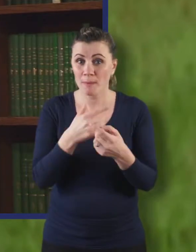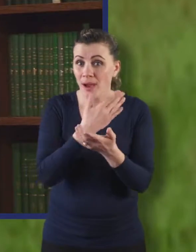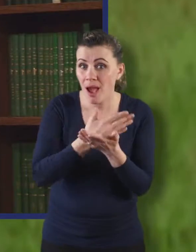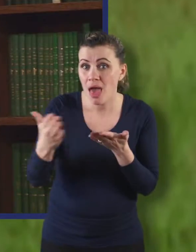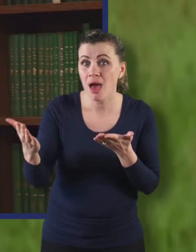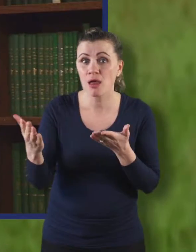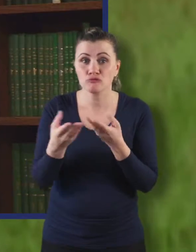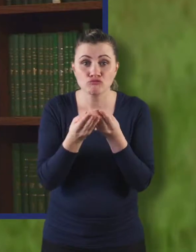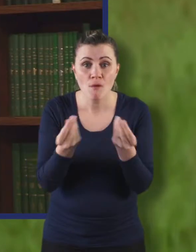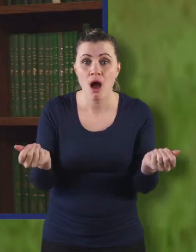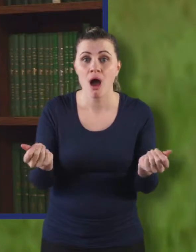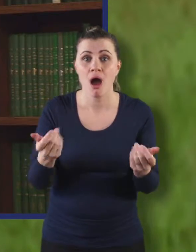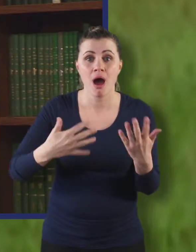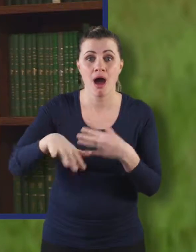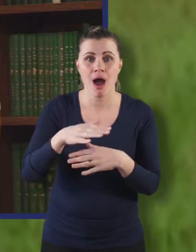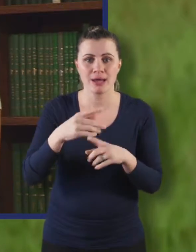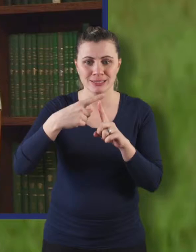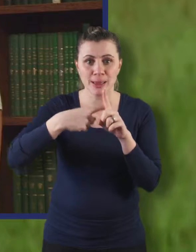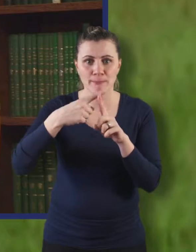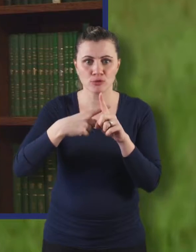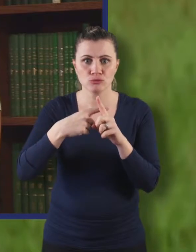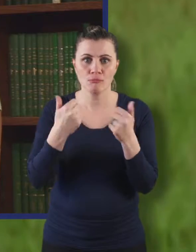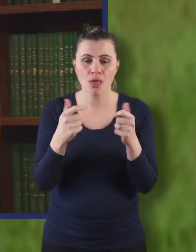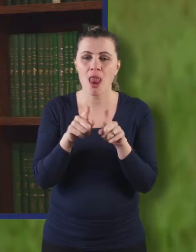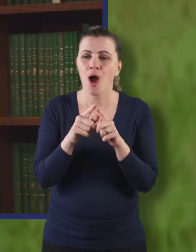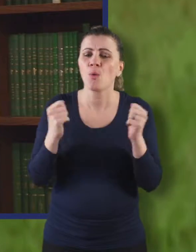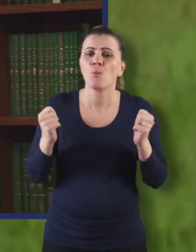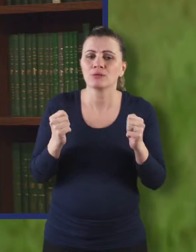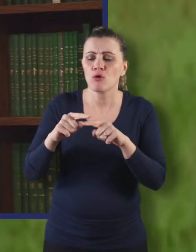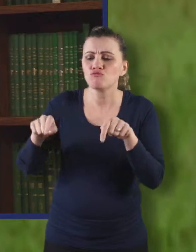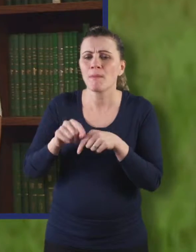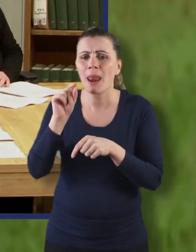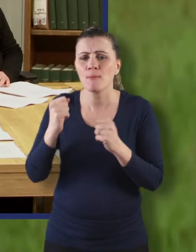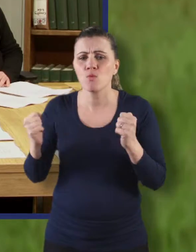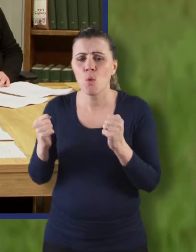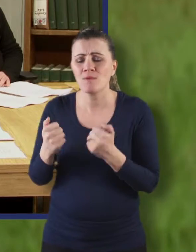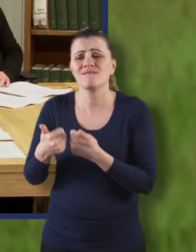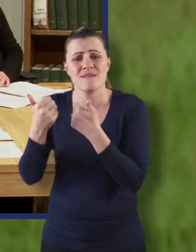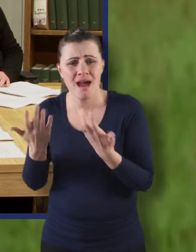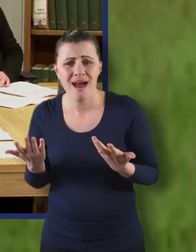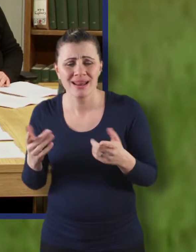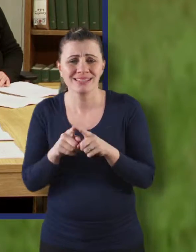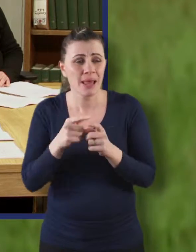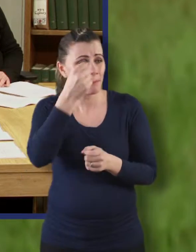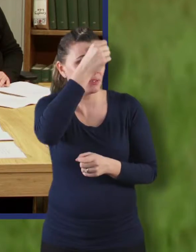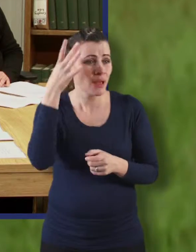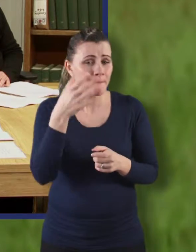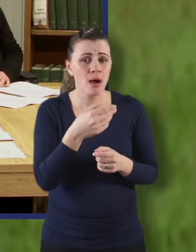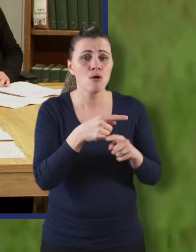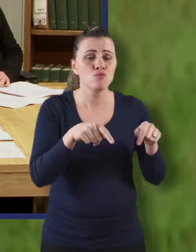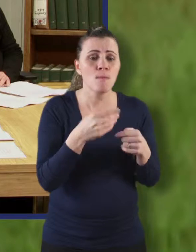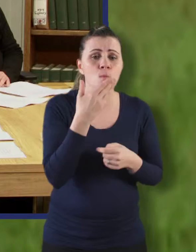and then in summer it becomes gradually warmer. If that change is gradual throughout the year, that's okay. If the temperature changes very,